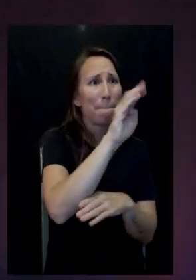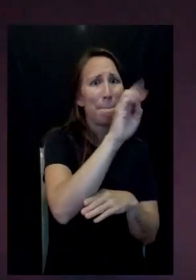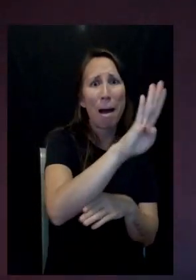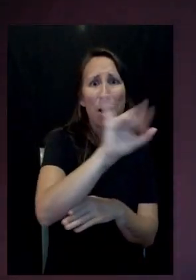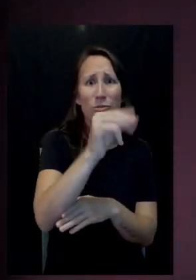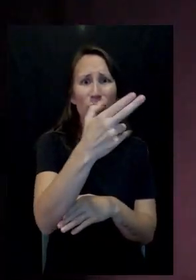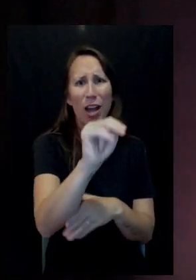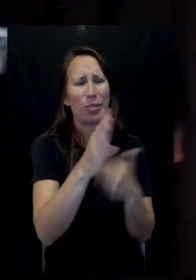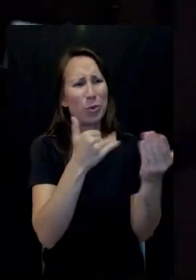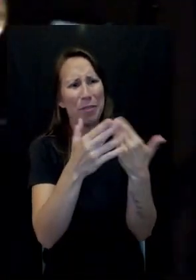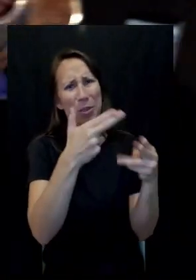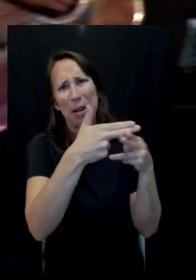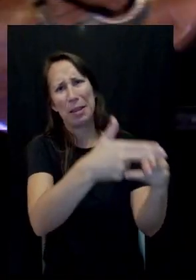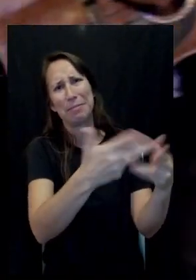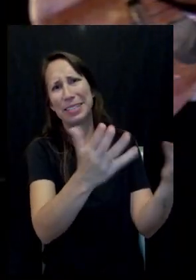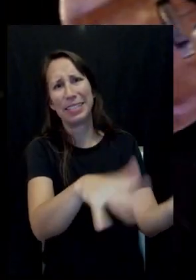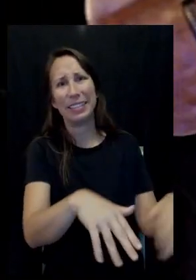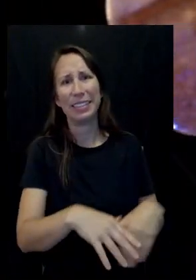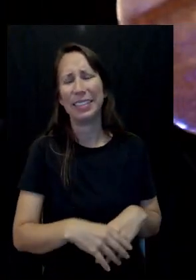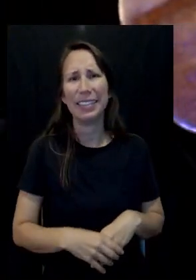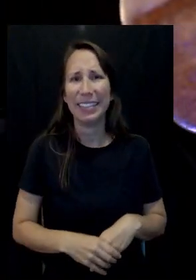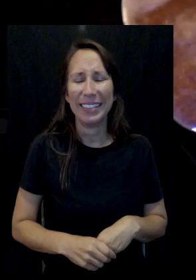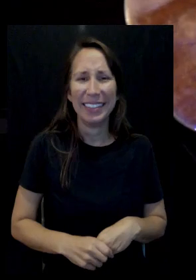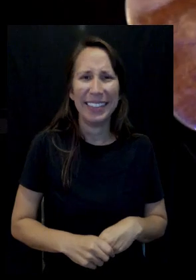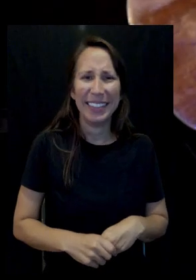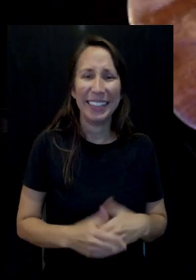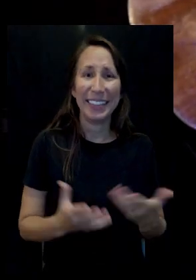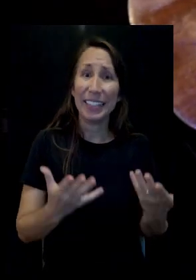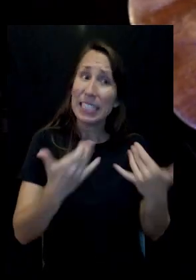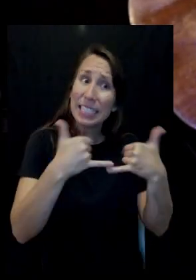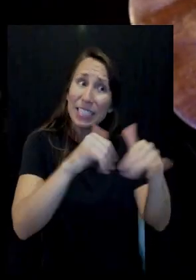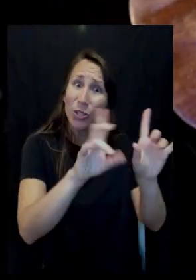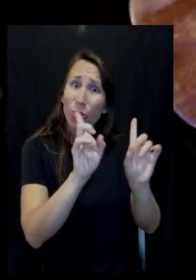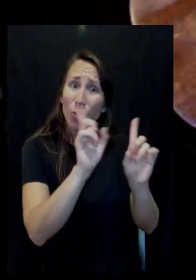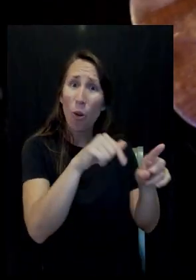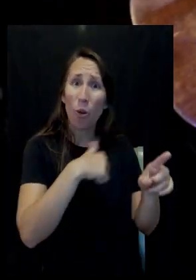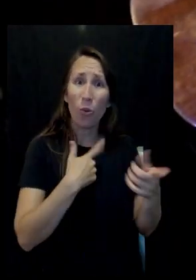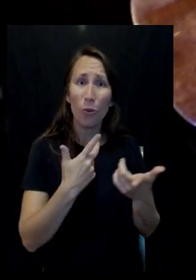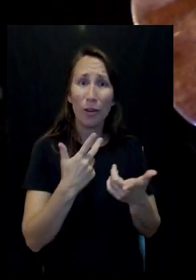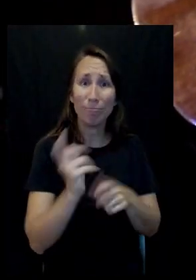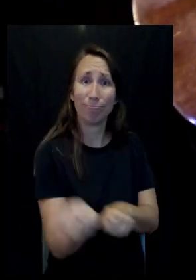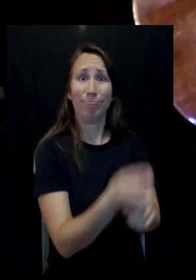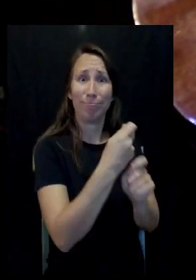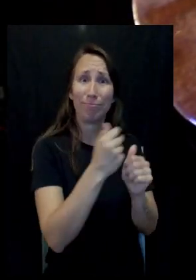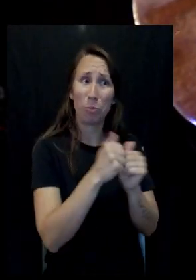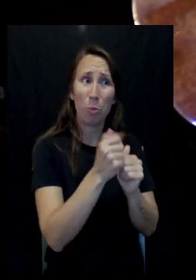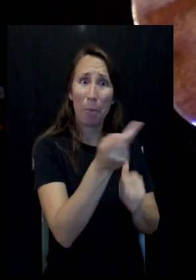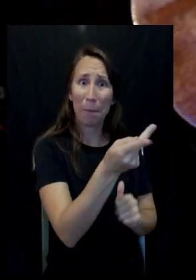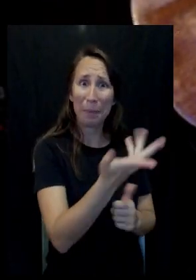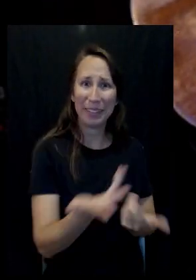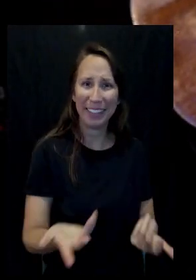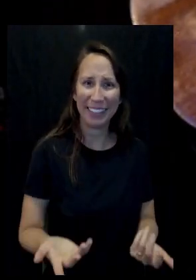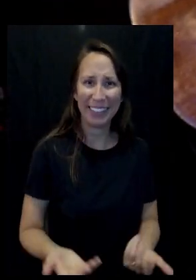Bob and John or whatever their names were. Still go make your tea time.